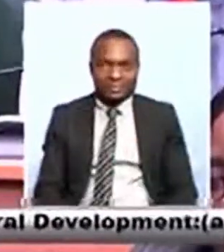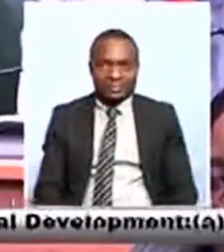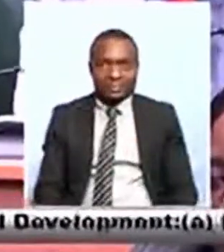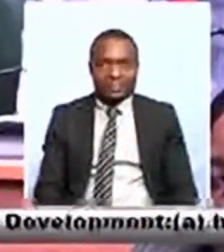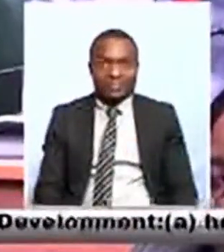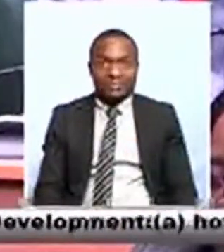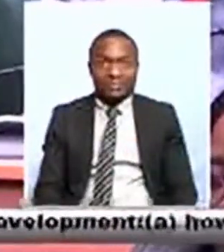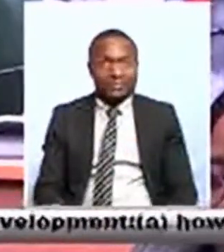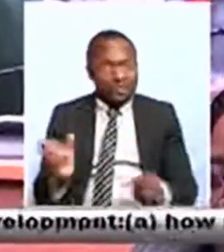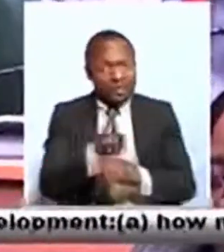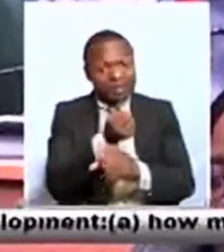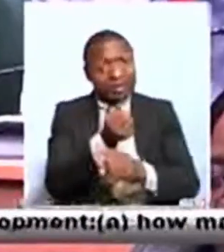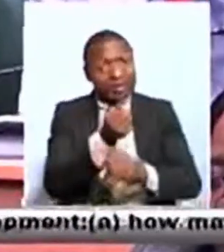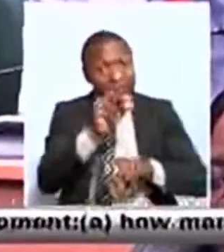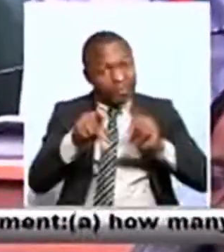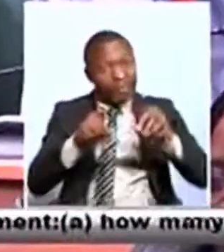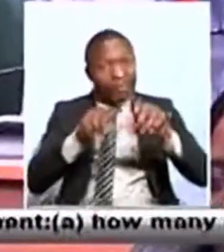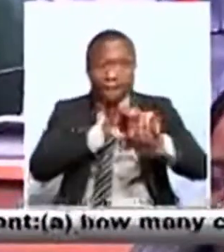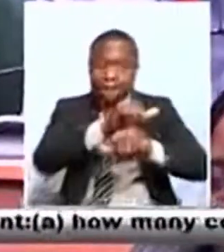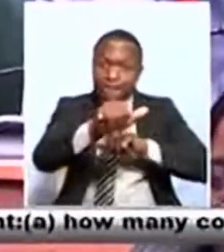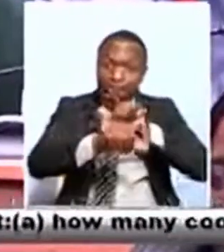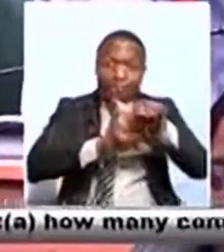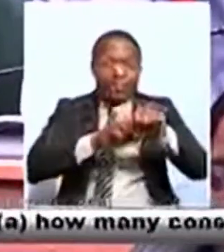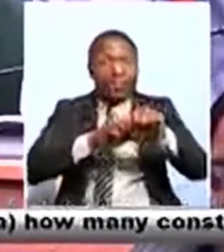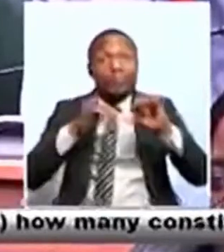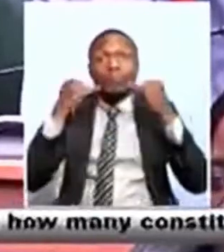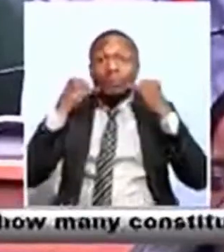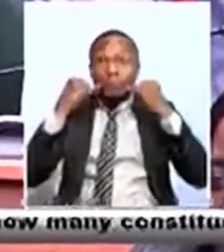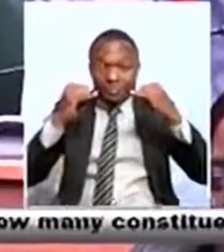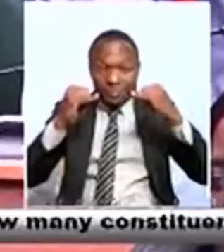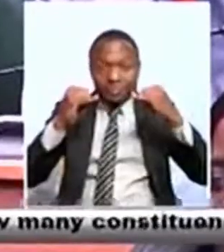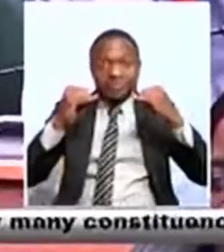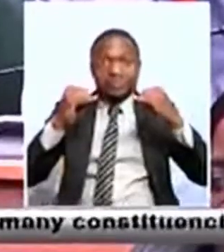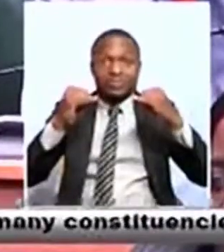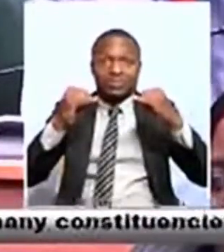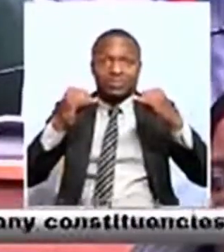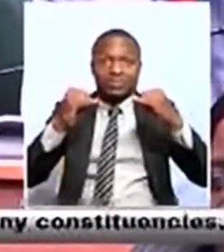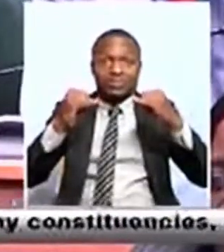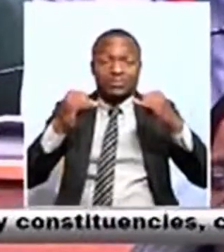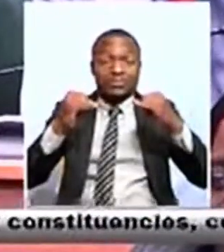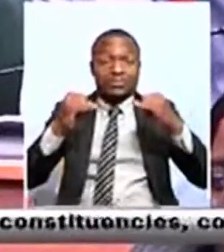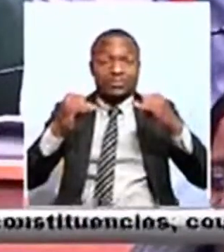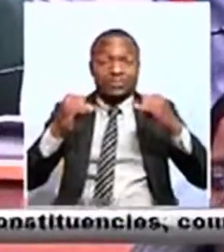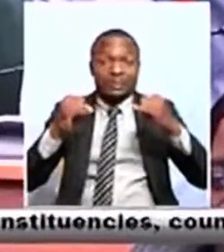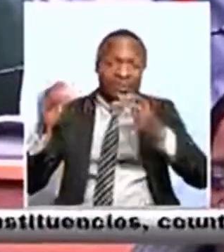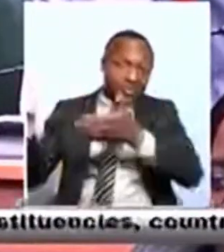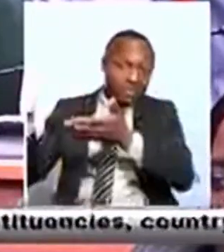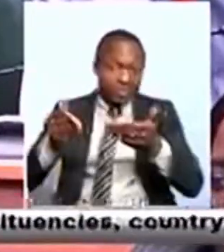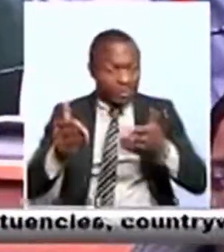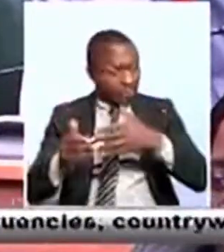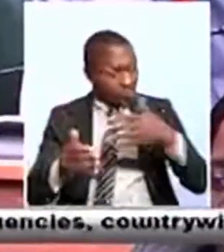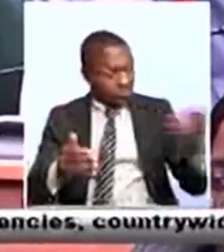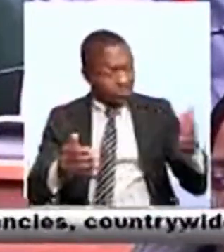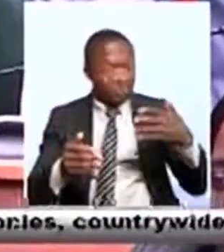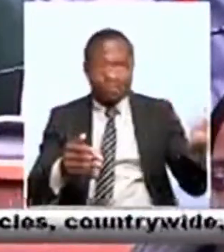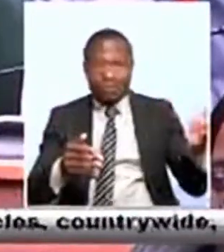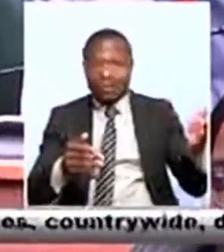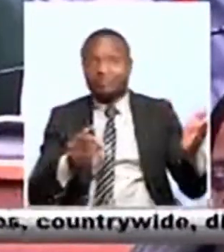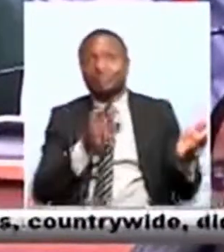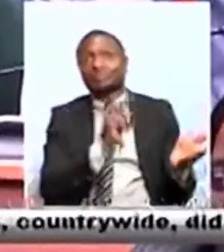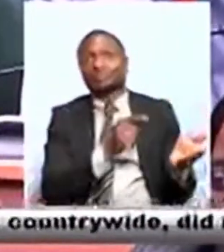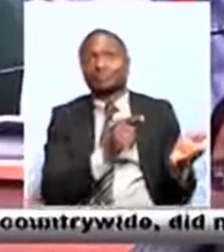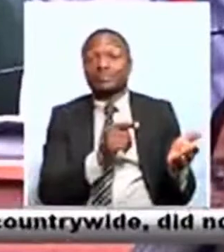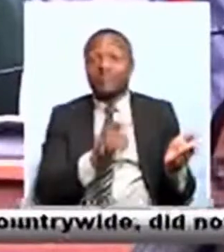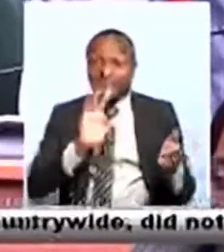getting our people being misled by the information that is coming from the other side, from your left side. Madam Speaker, in